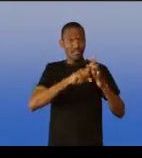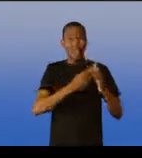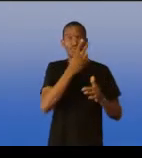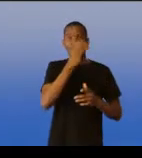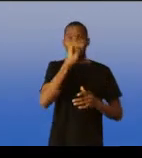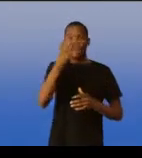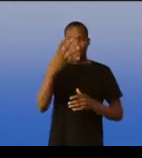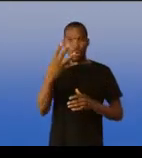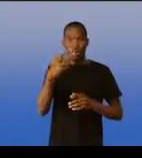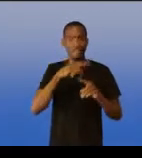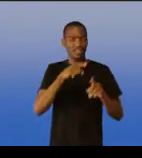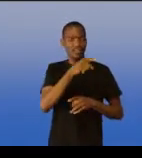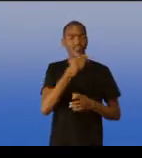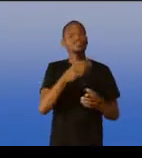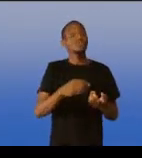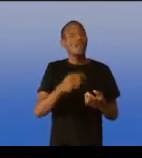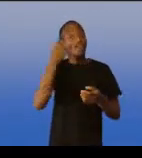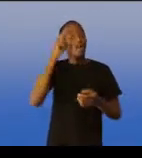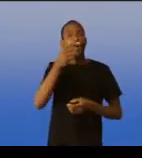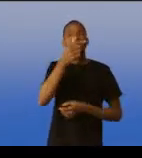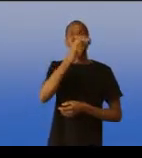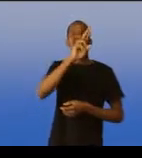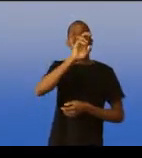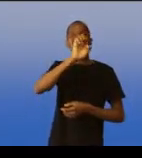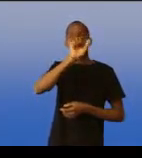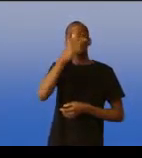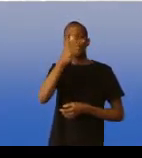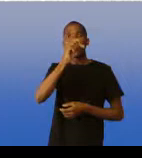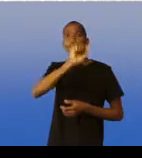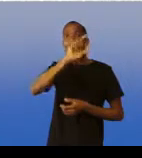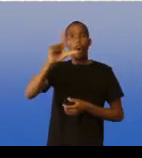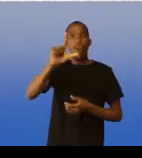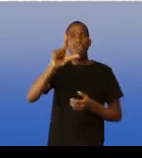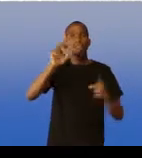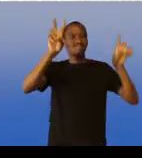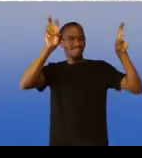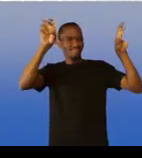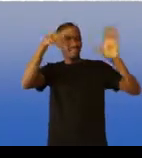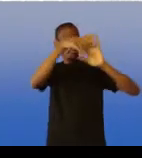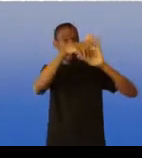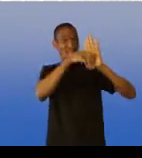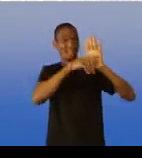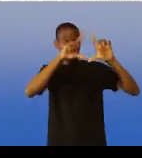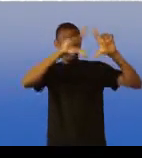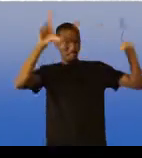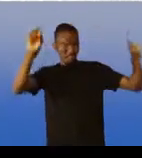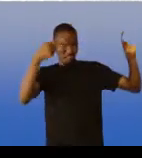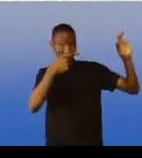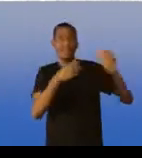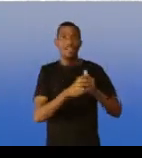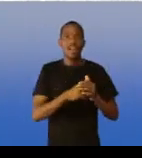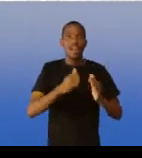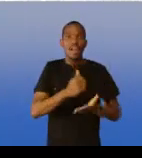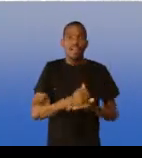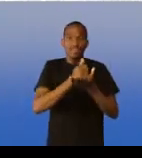million for the Treat All program, which I think is going to be the policy that will boost us